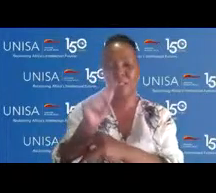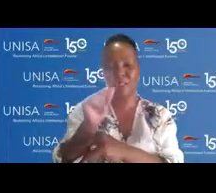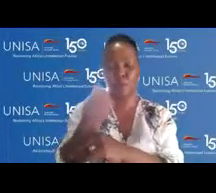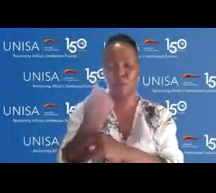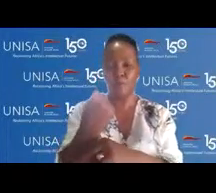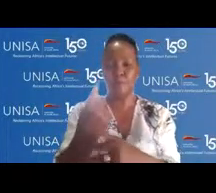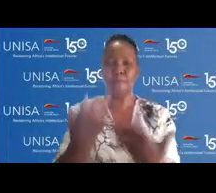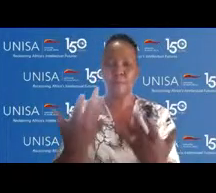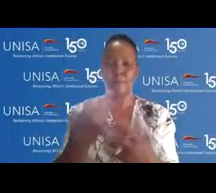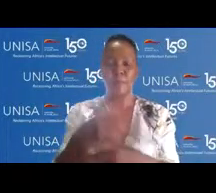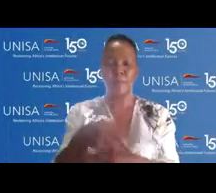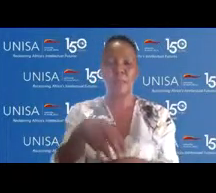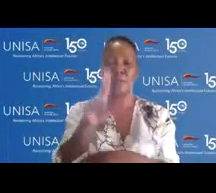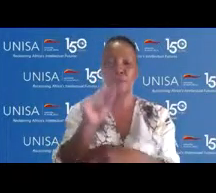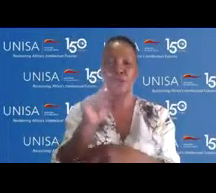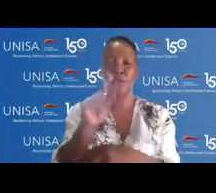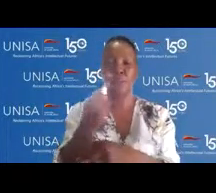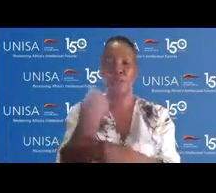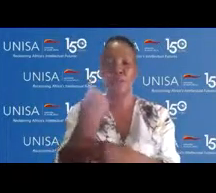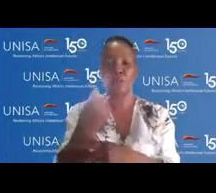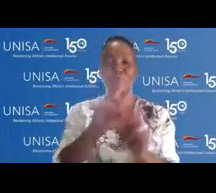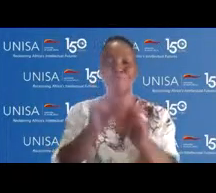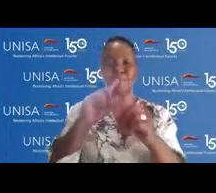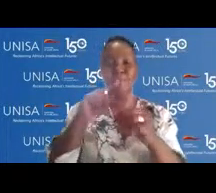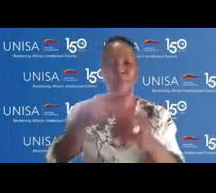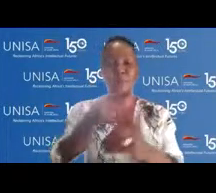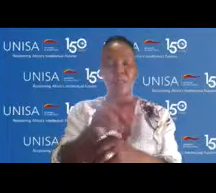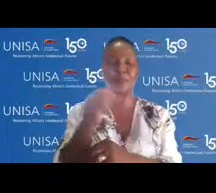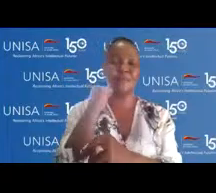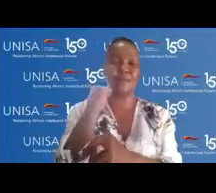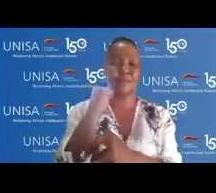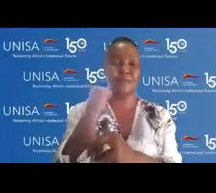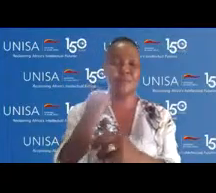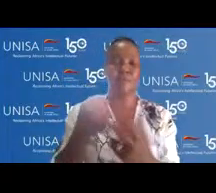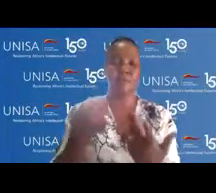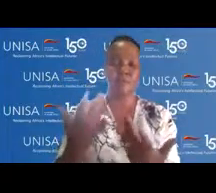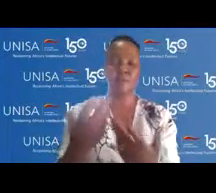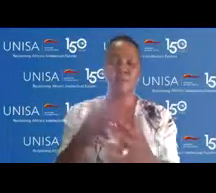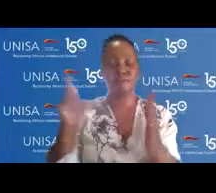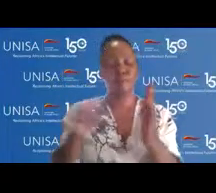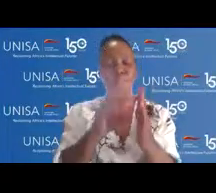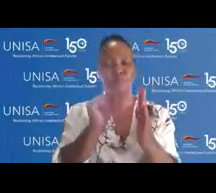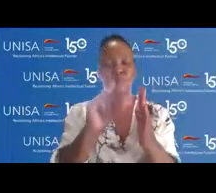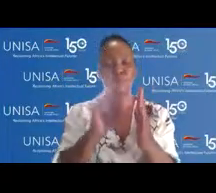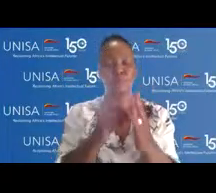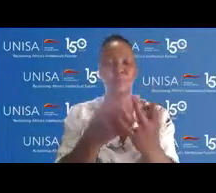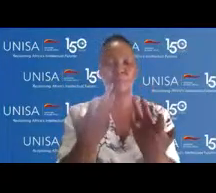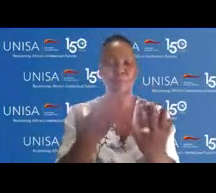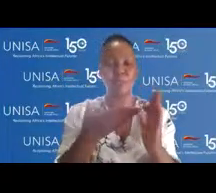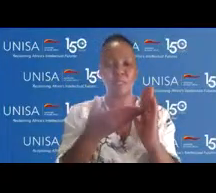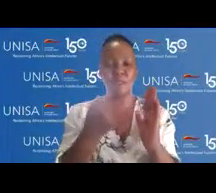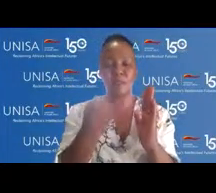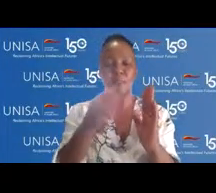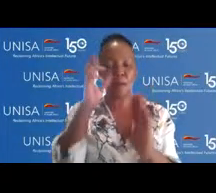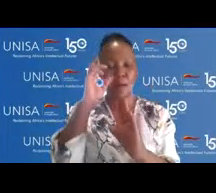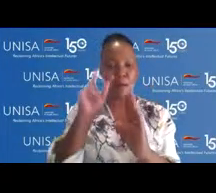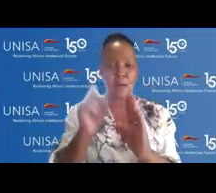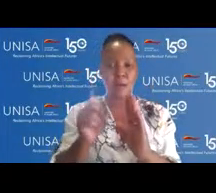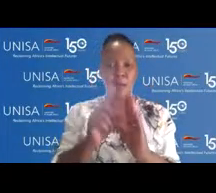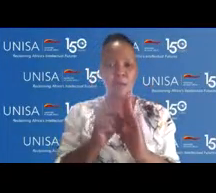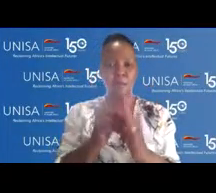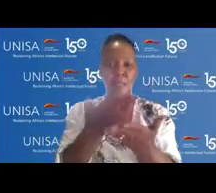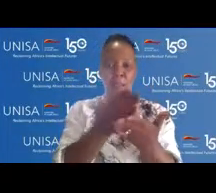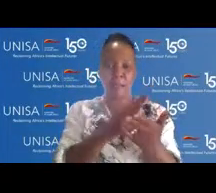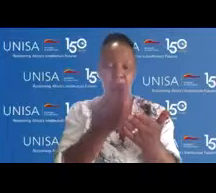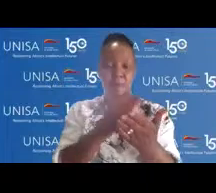1 is what we covered yesterday. So if we look at Unit 1, remember, these lessons, there's